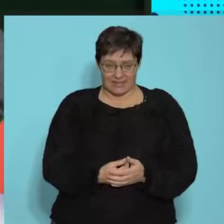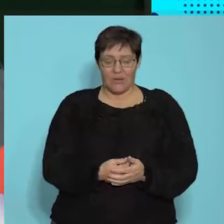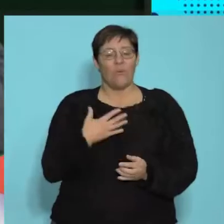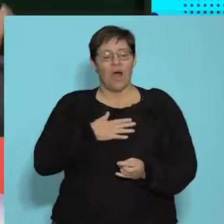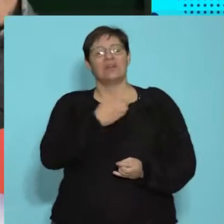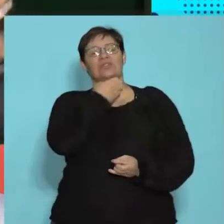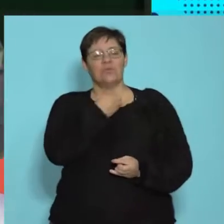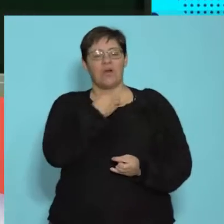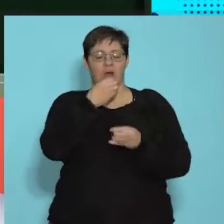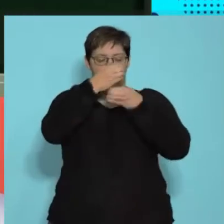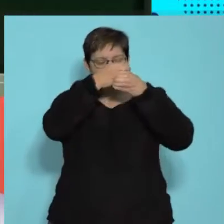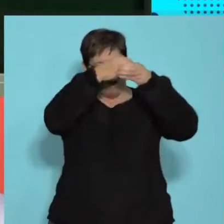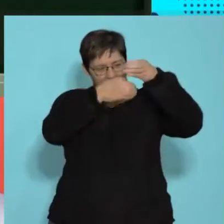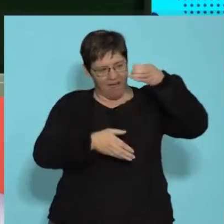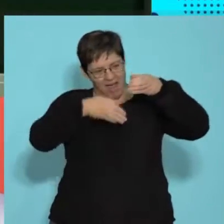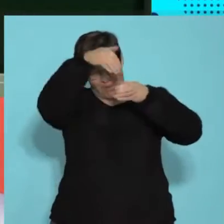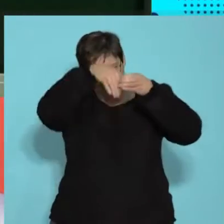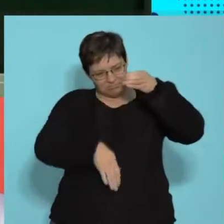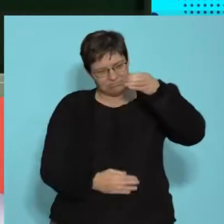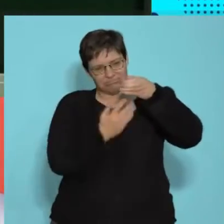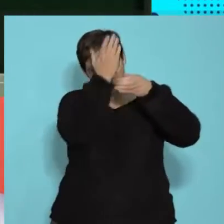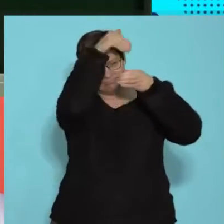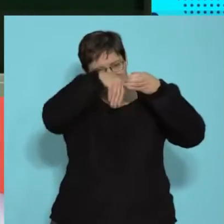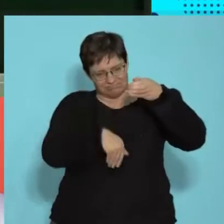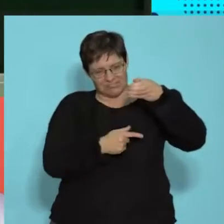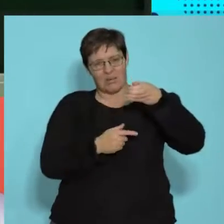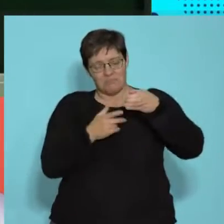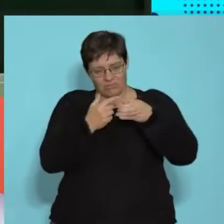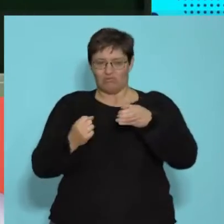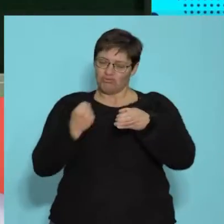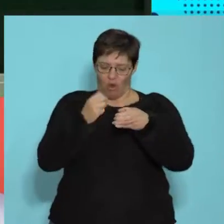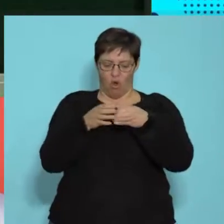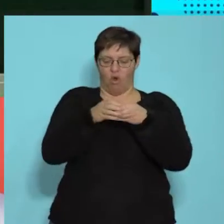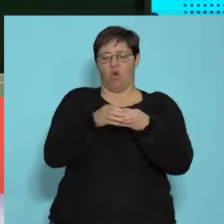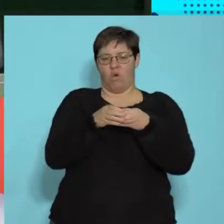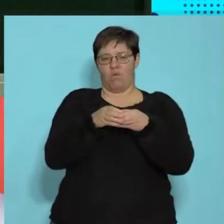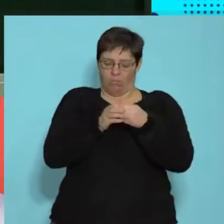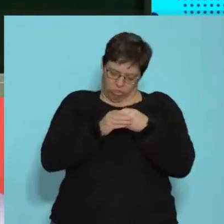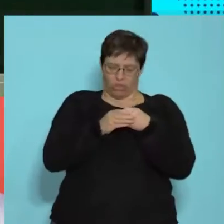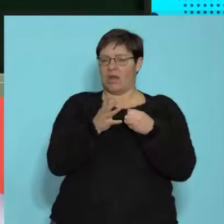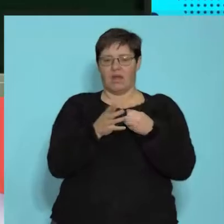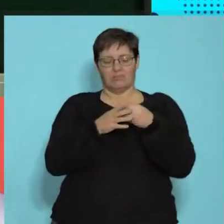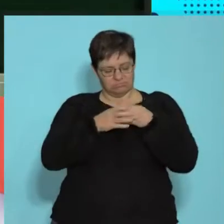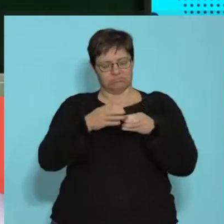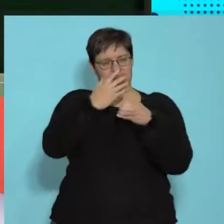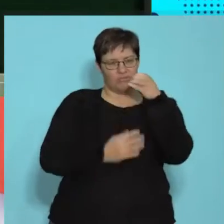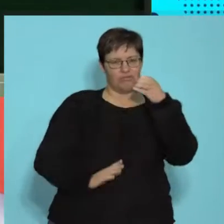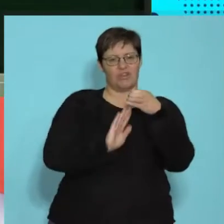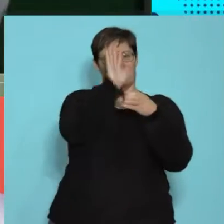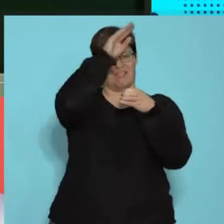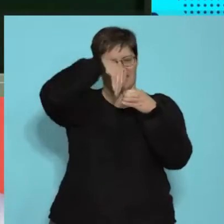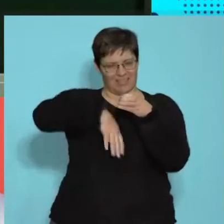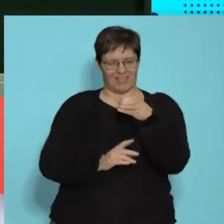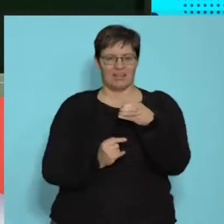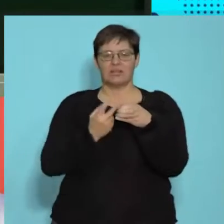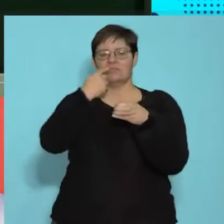to be nice and hollow. We want them to be reinforced. And we want air to be able to move nice and freely. Okay?